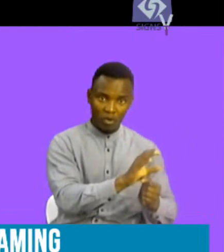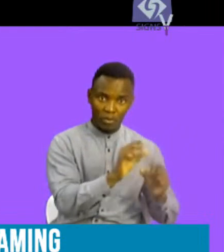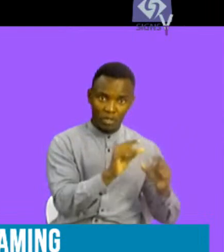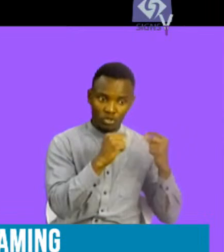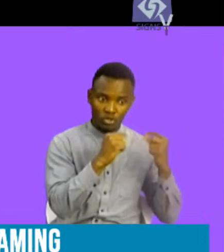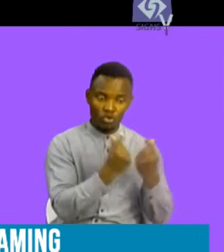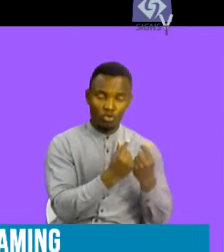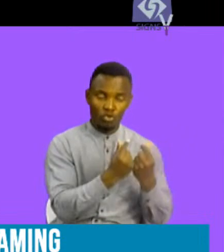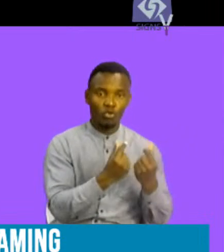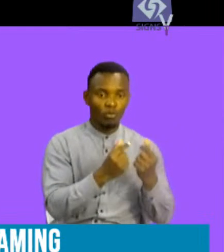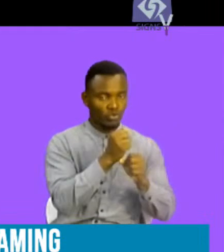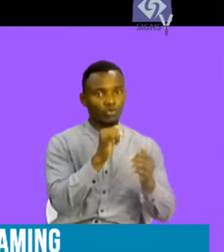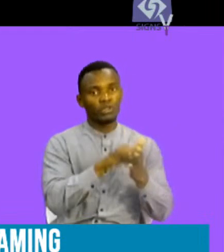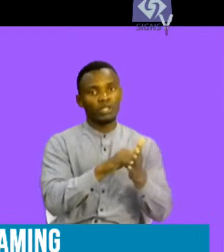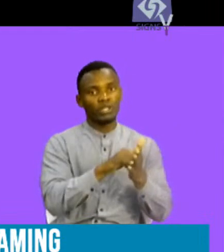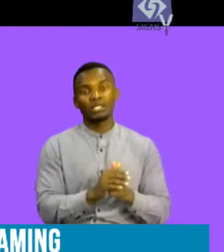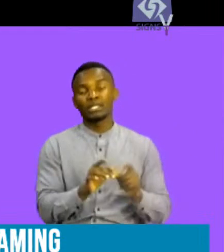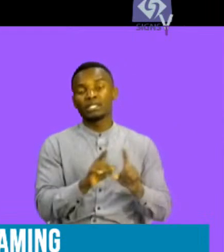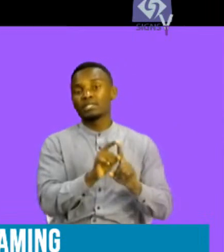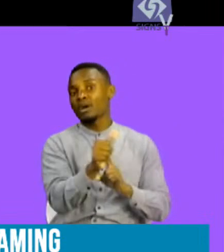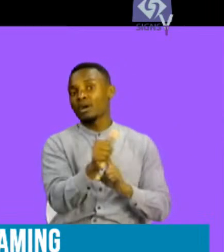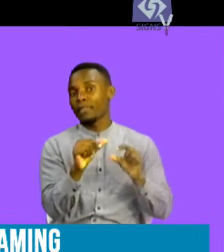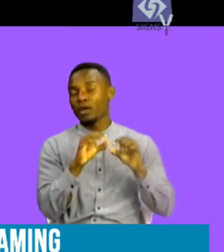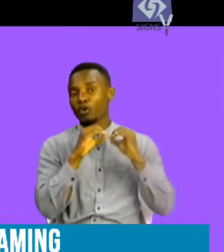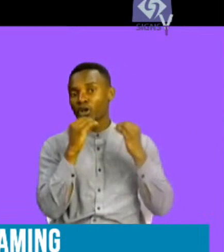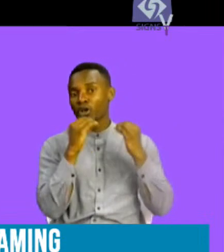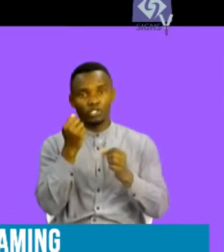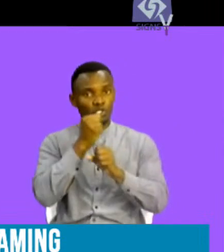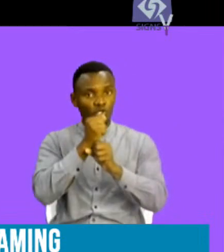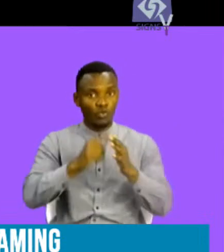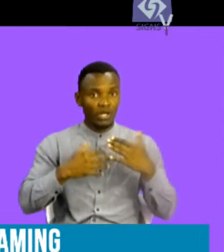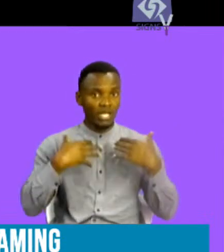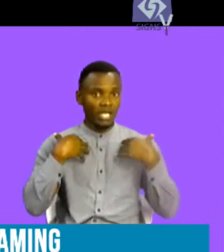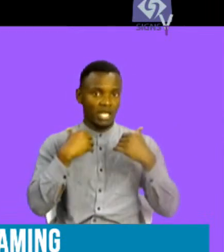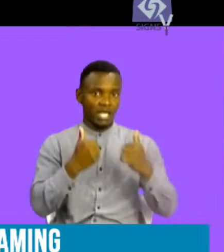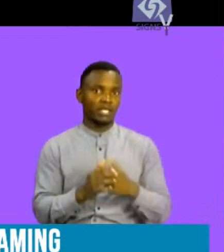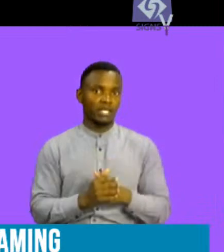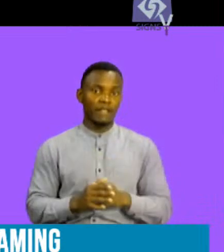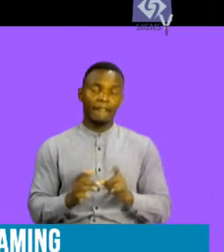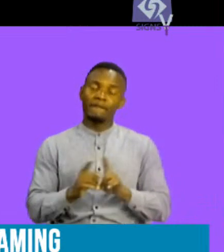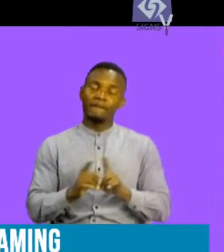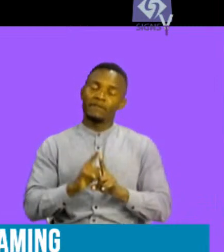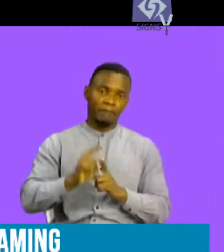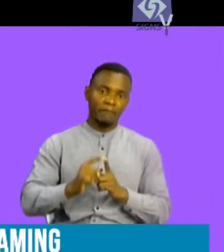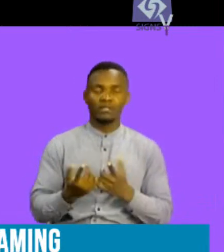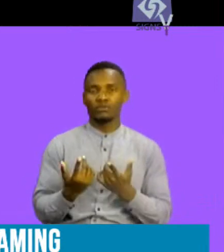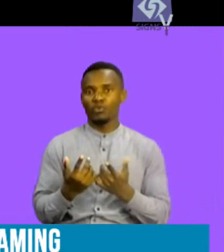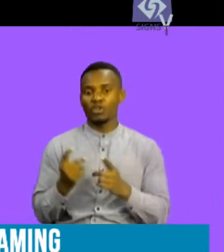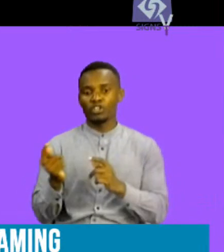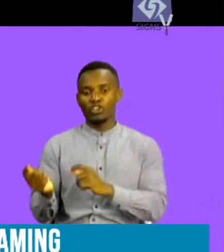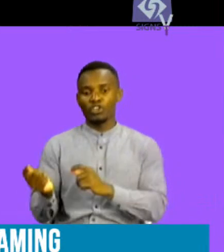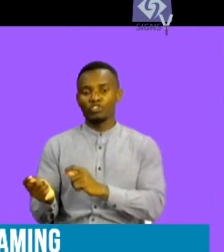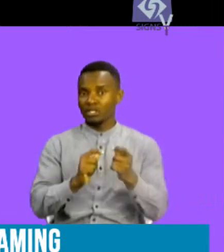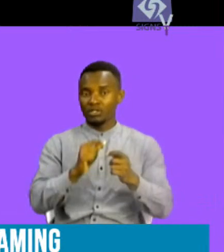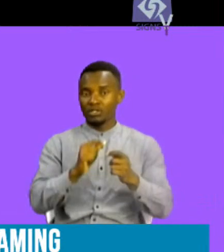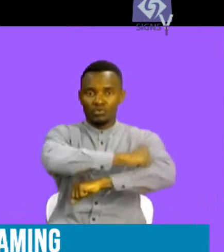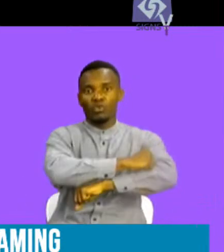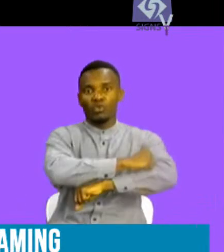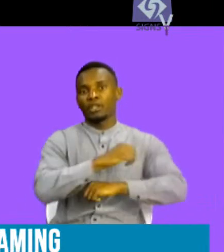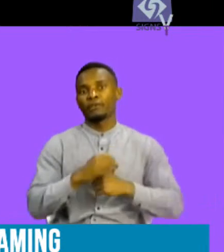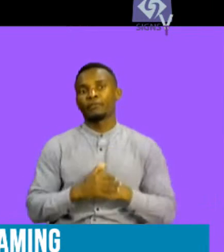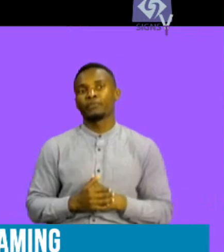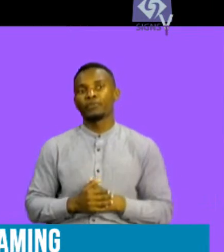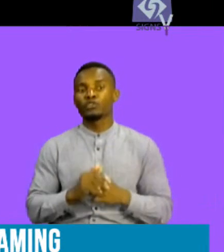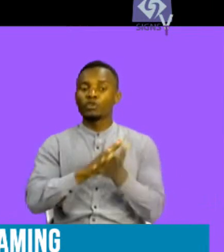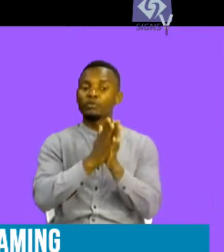Now when I do health, these people need to transit to the schooling system. So I'm able to transit this person, and so